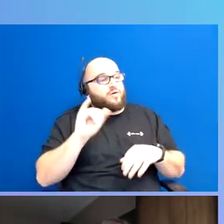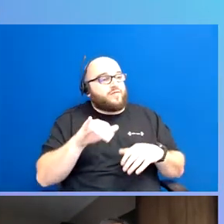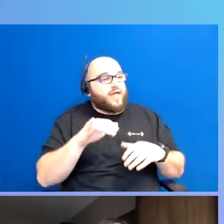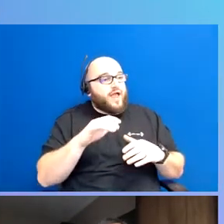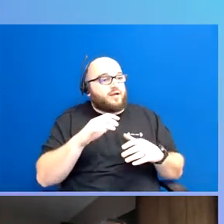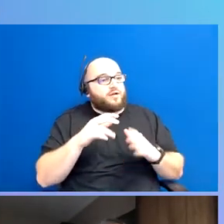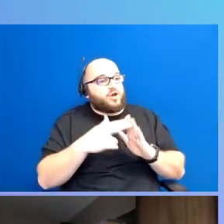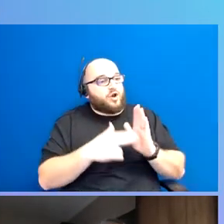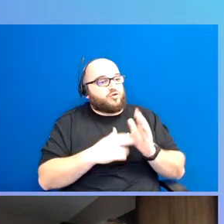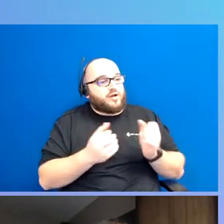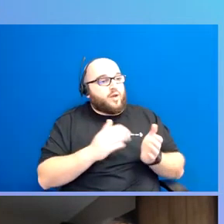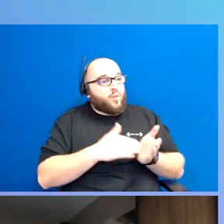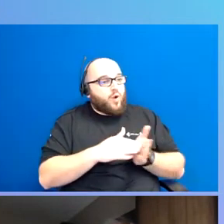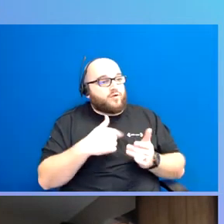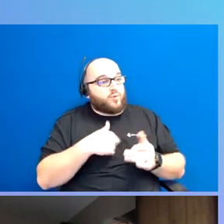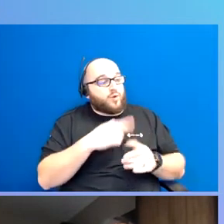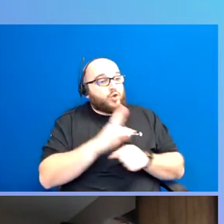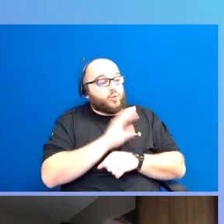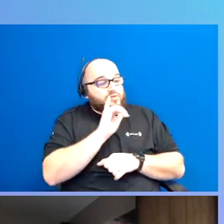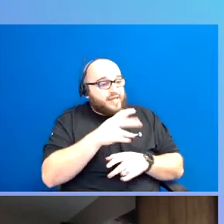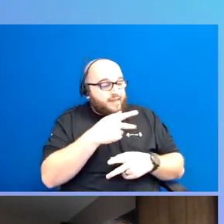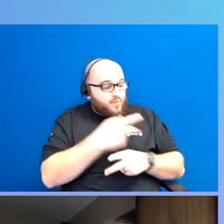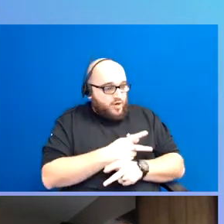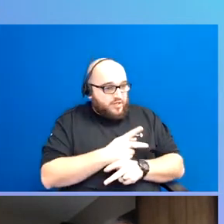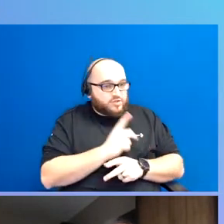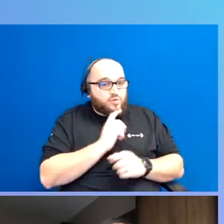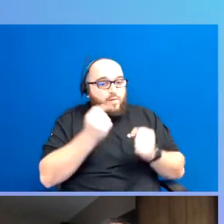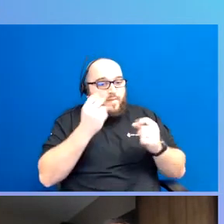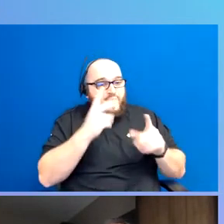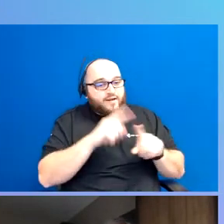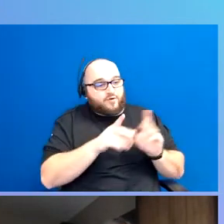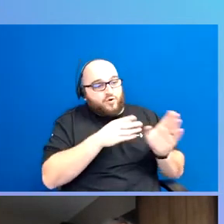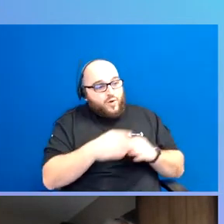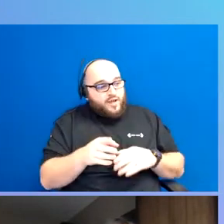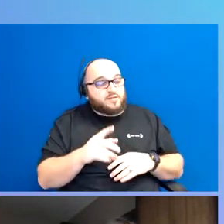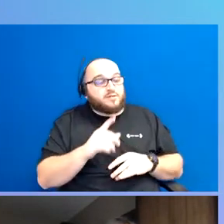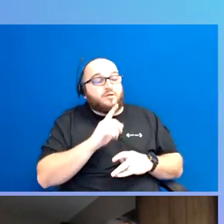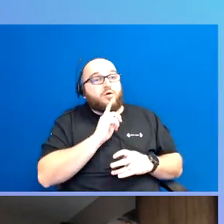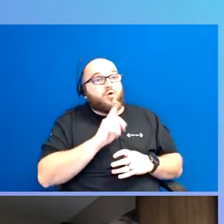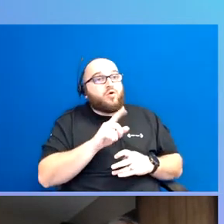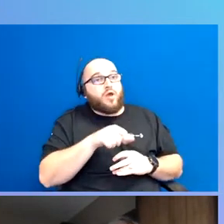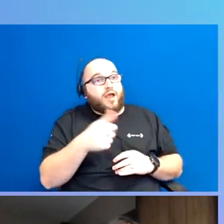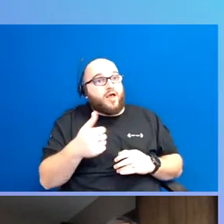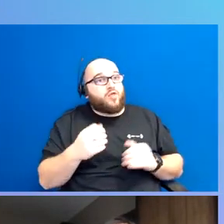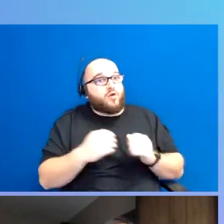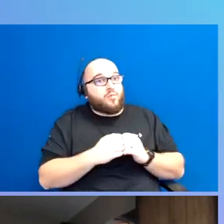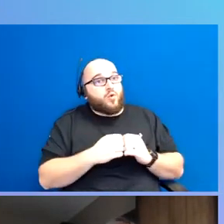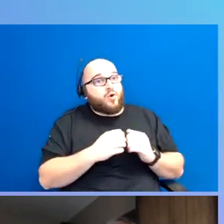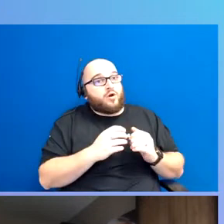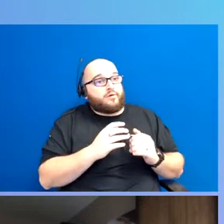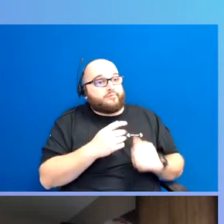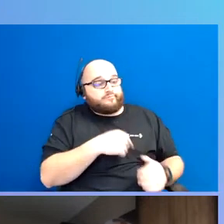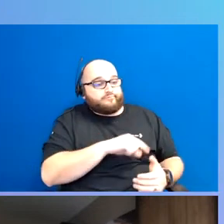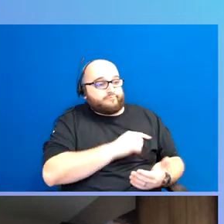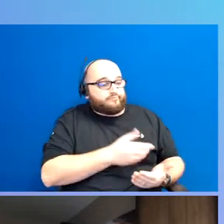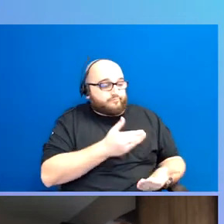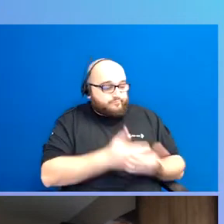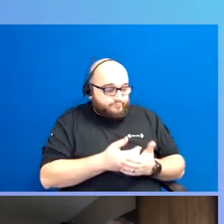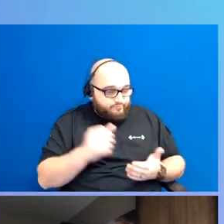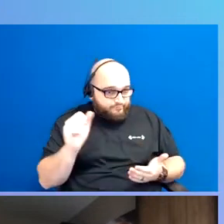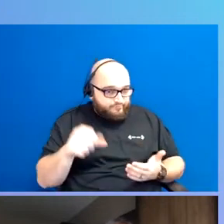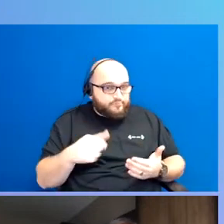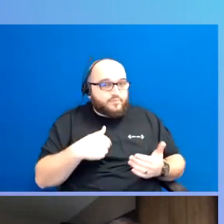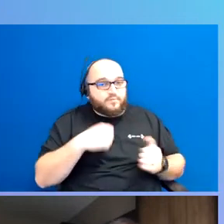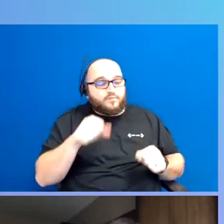use the product. So those are all ways. Other more qualitative accessibility clauses, you can include clauses around